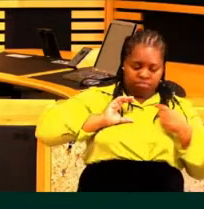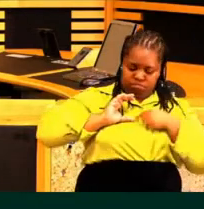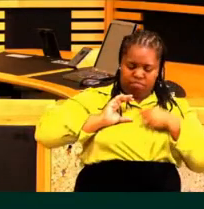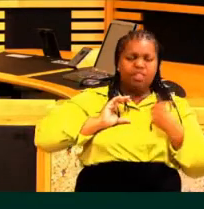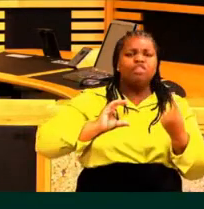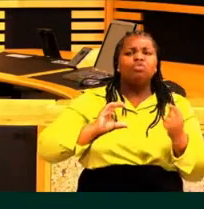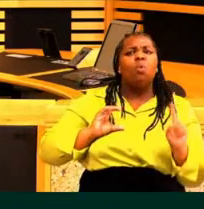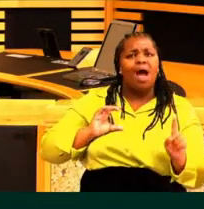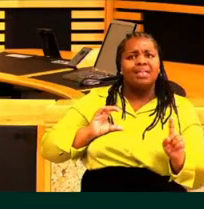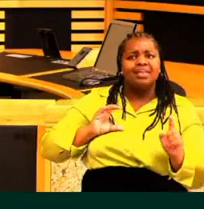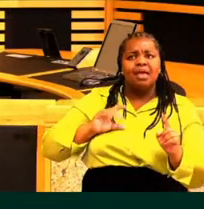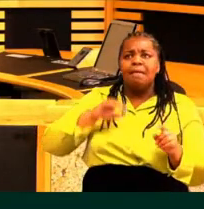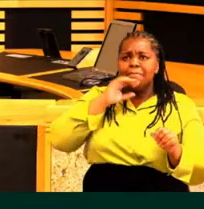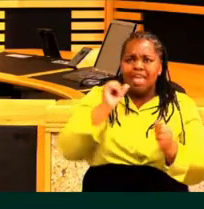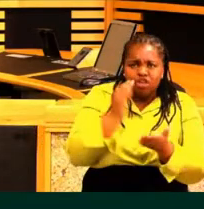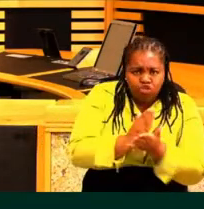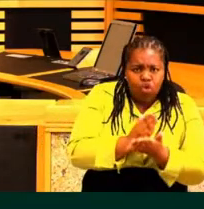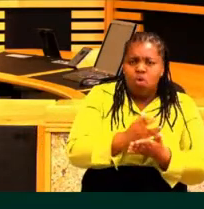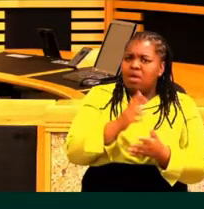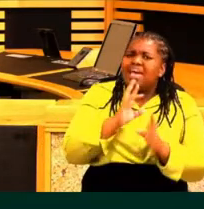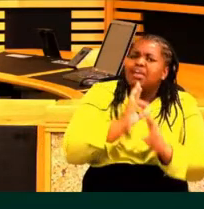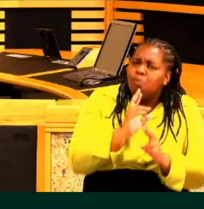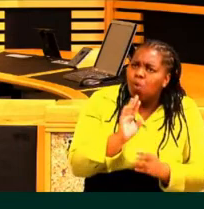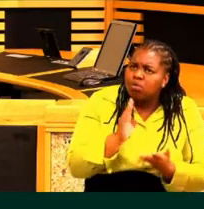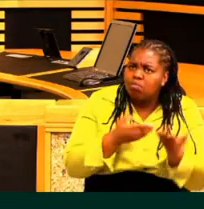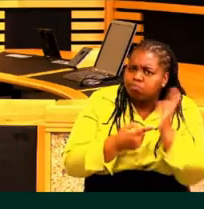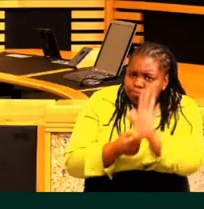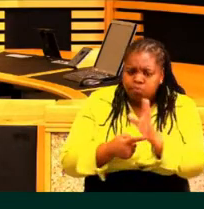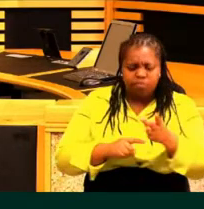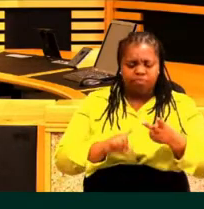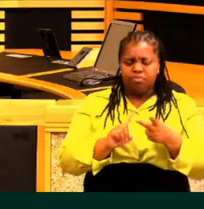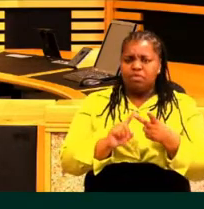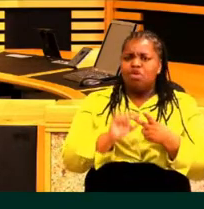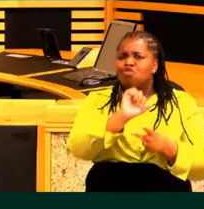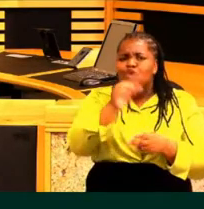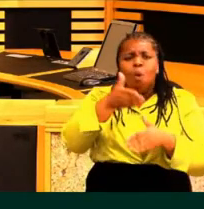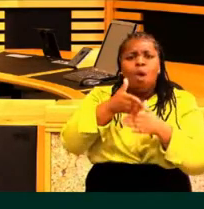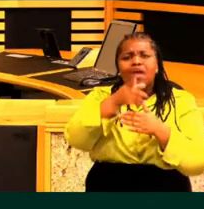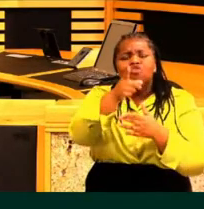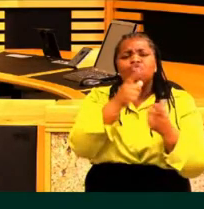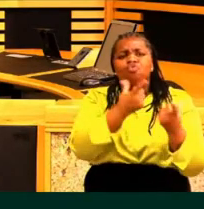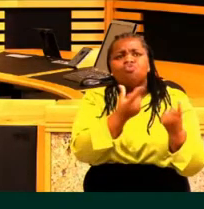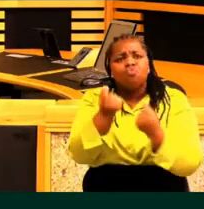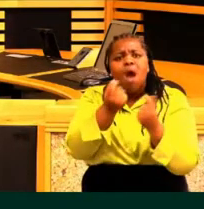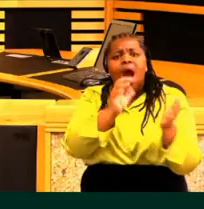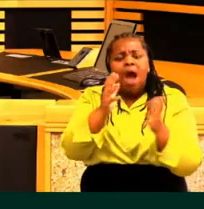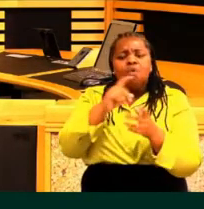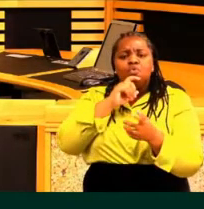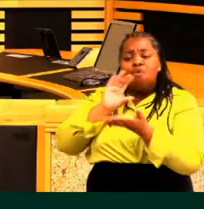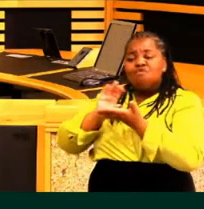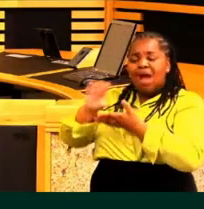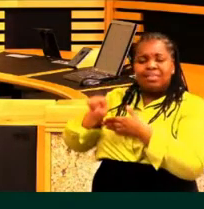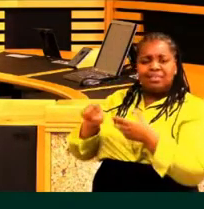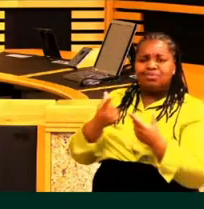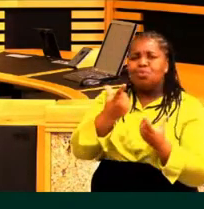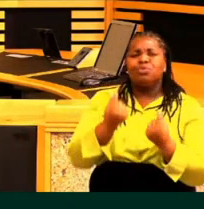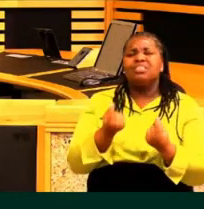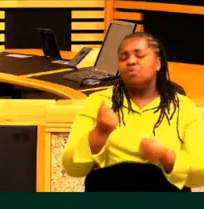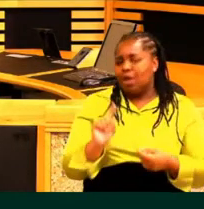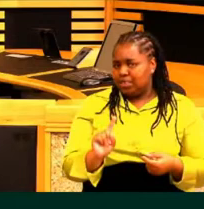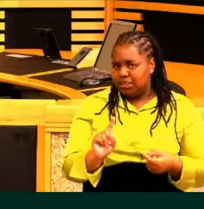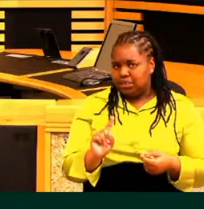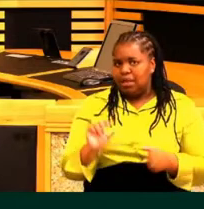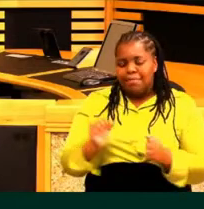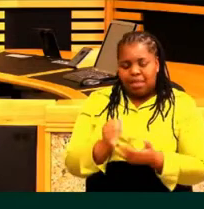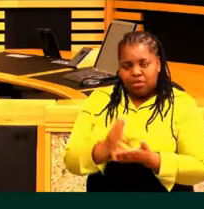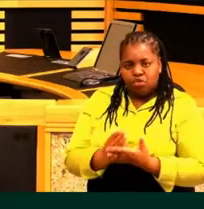reports on the work that has been done since they've received the funding and the contribution that smme is making in terms of employment